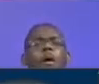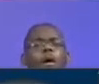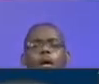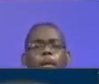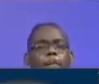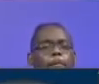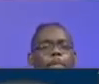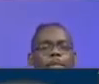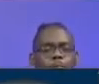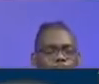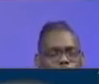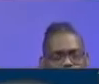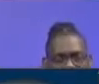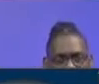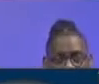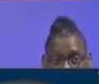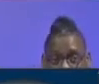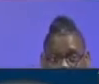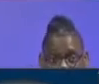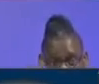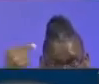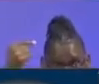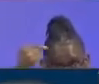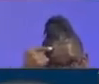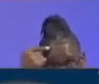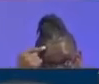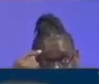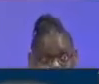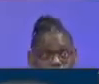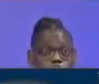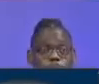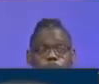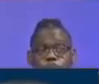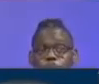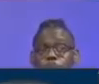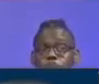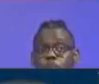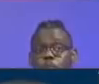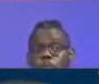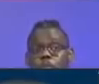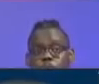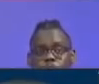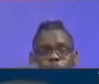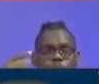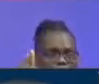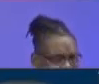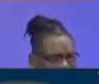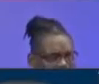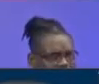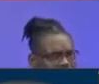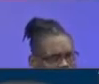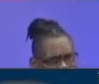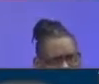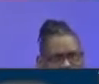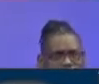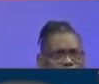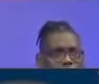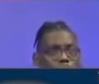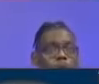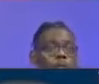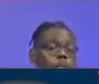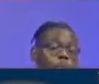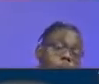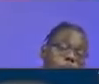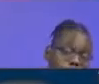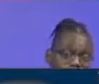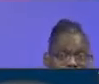enterprises, government entities, because government entities are much more than just a ministry. You may have a government body, the